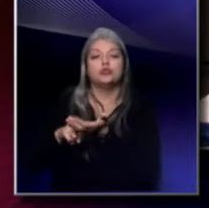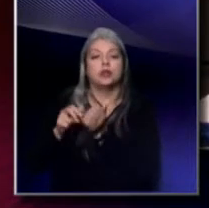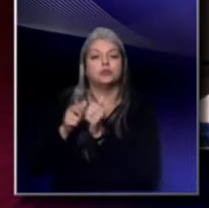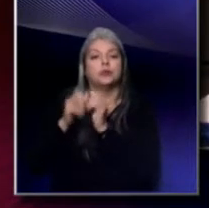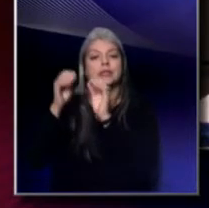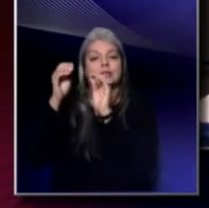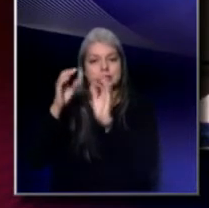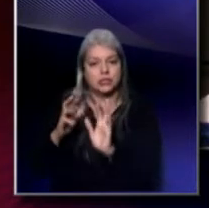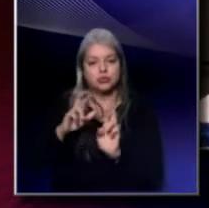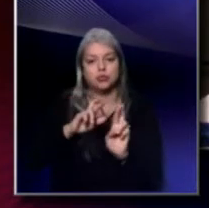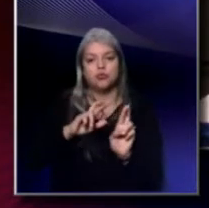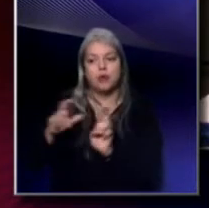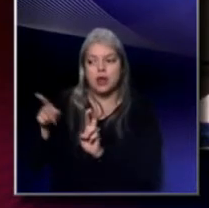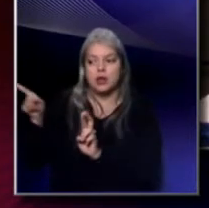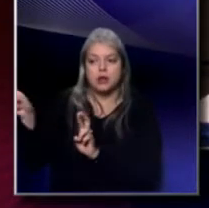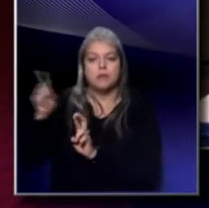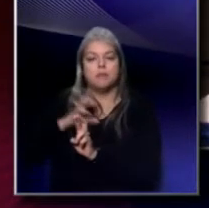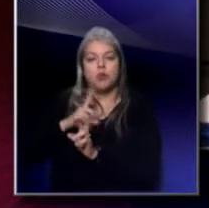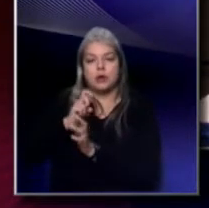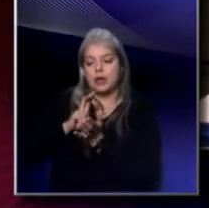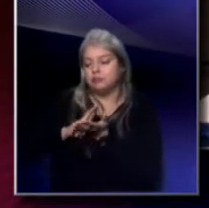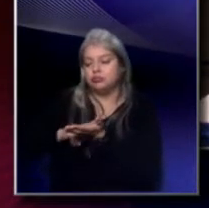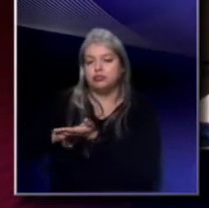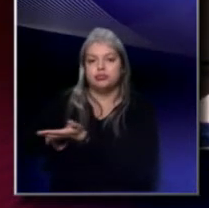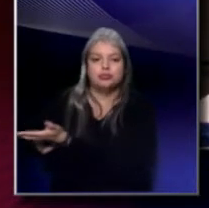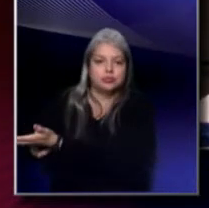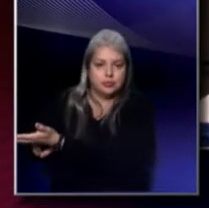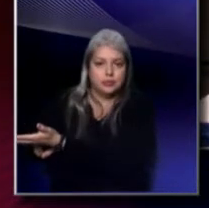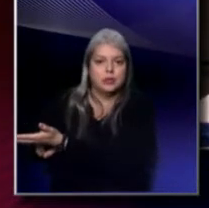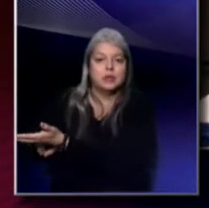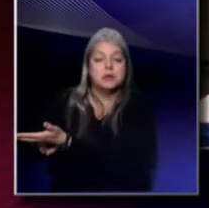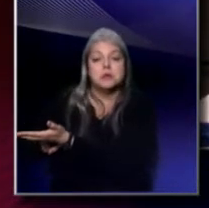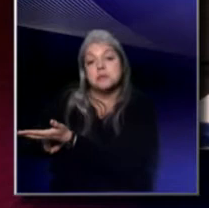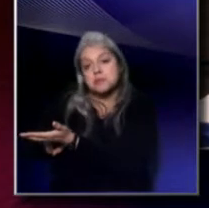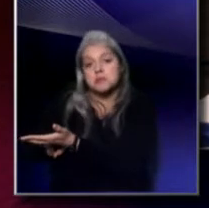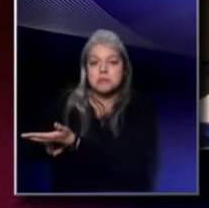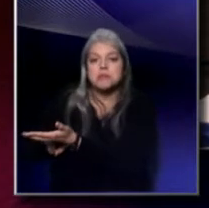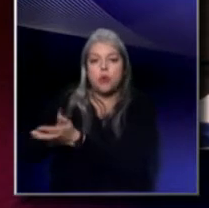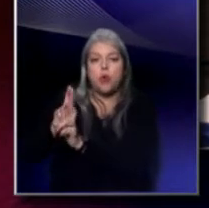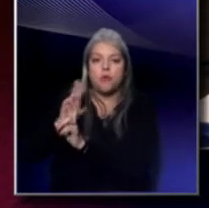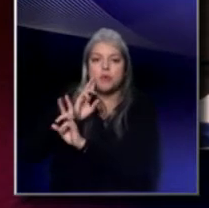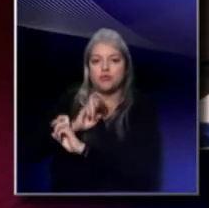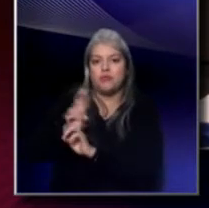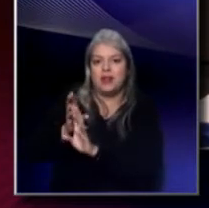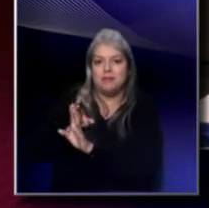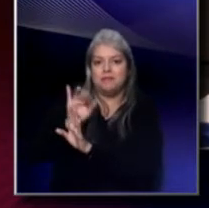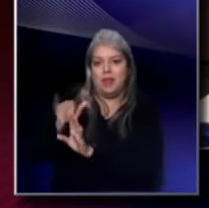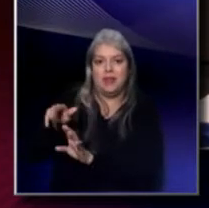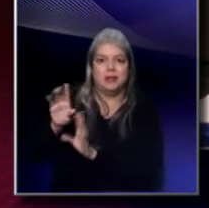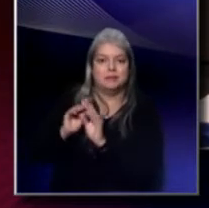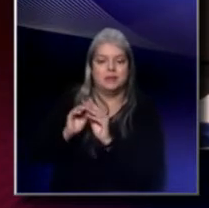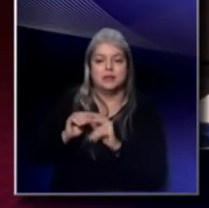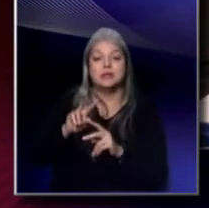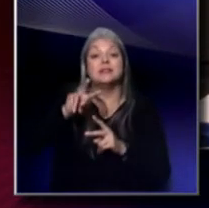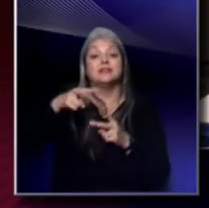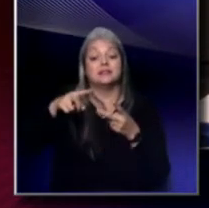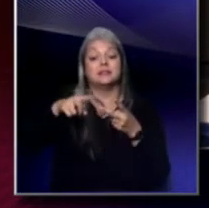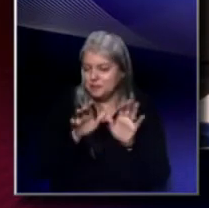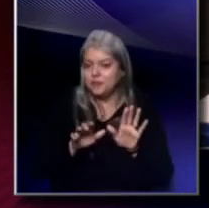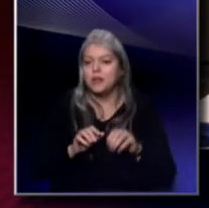them ready for you to sign. That's the first thing, maybe, maybe not. But the second thing is that with the